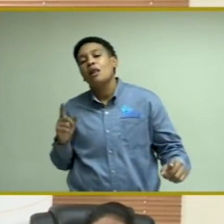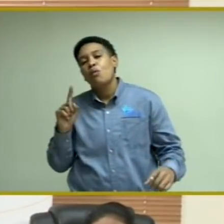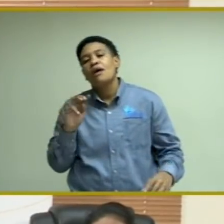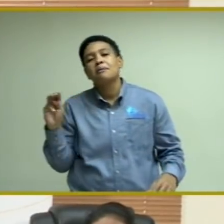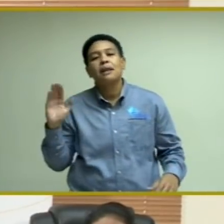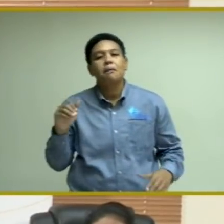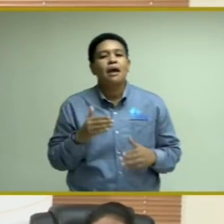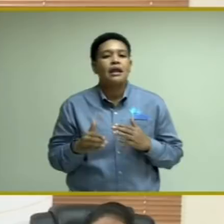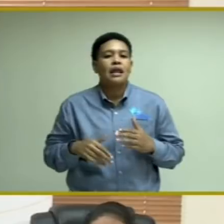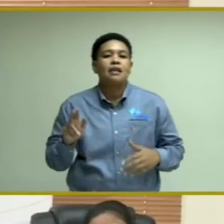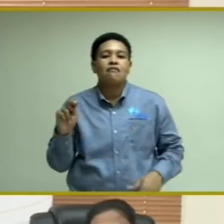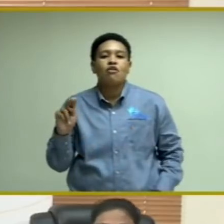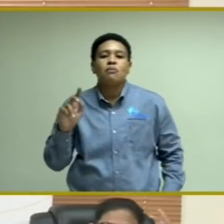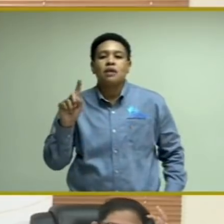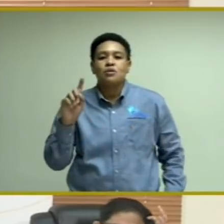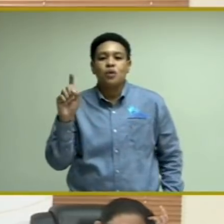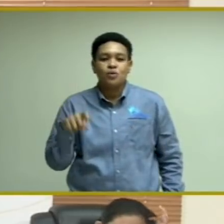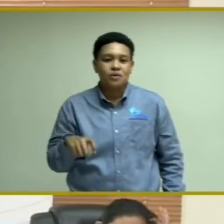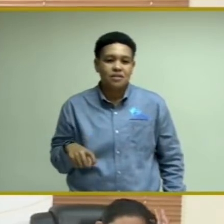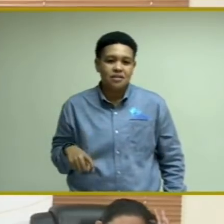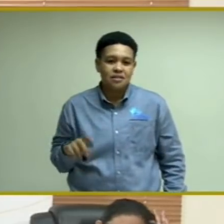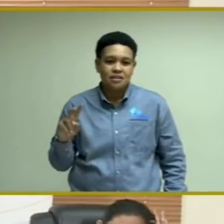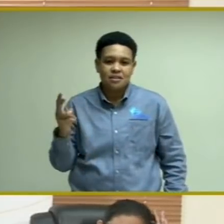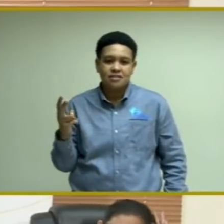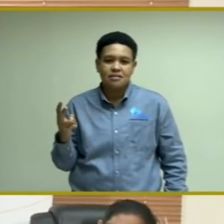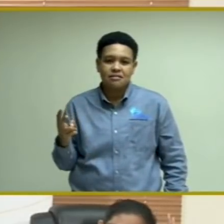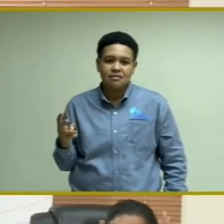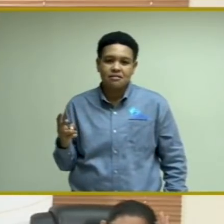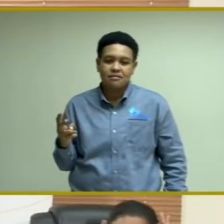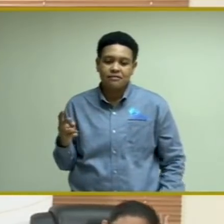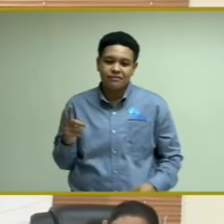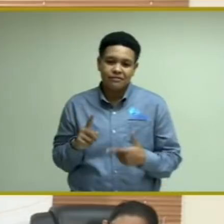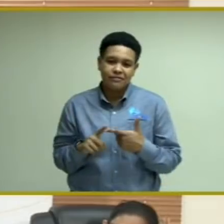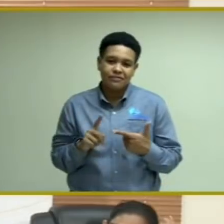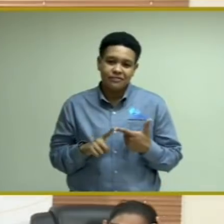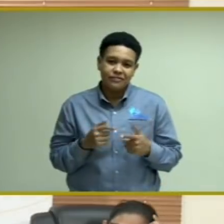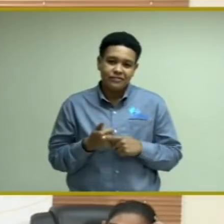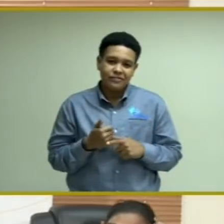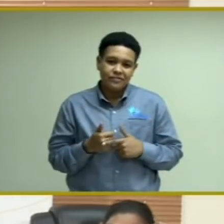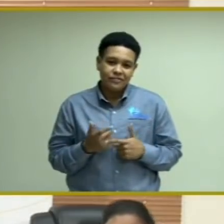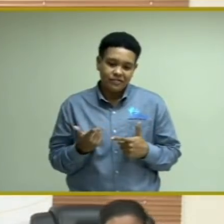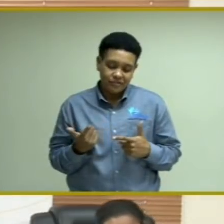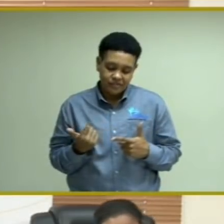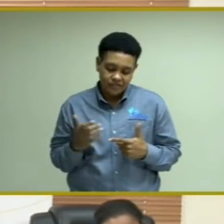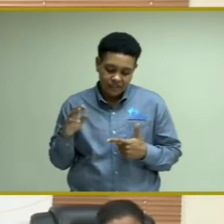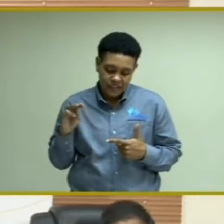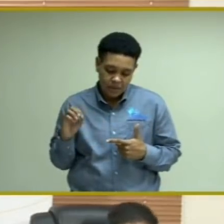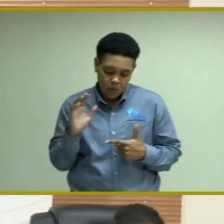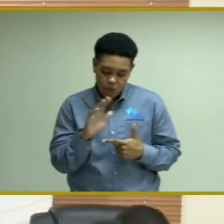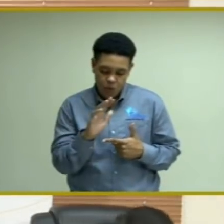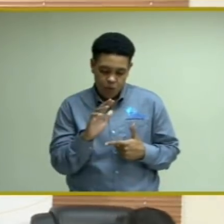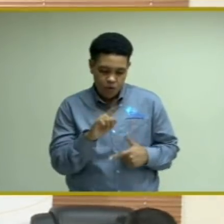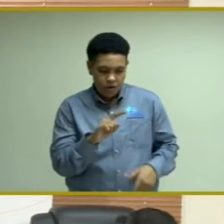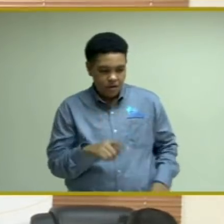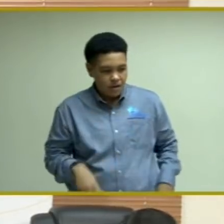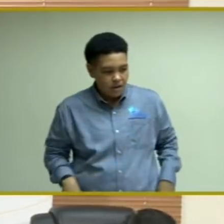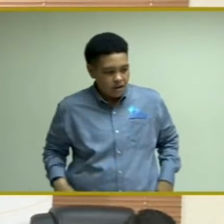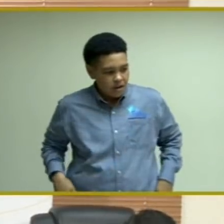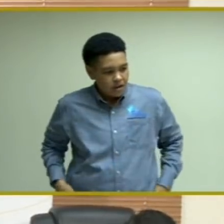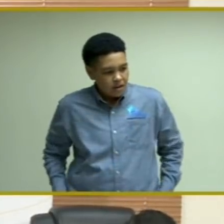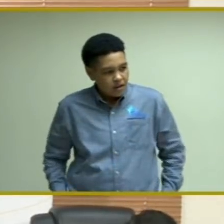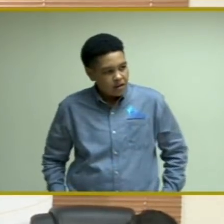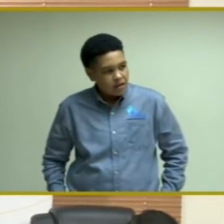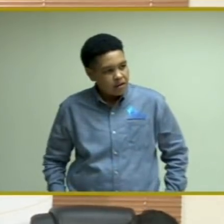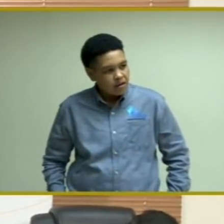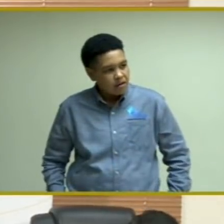the end of November? That's one question. The second question is specifically to the CMO. Are